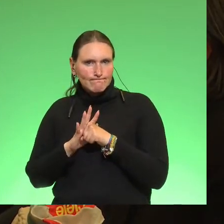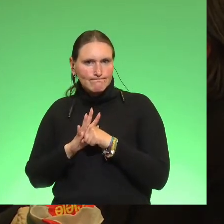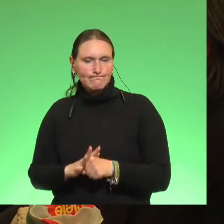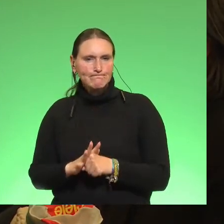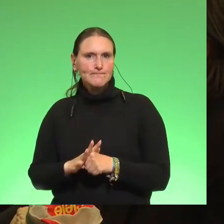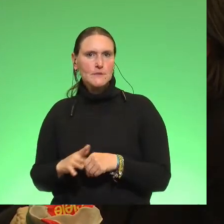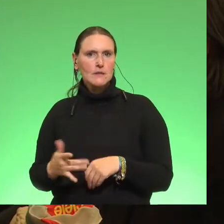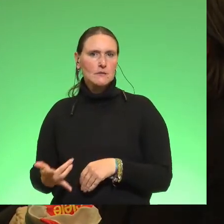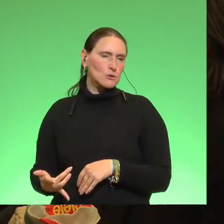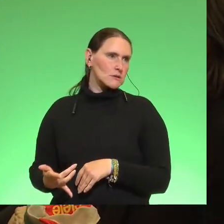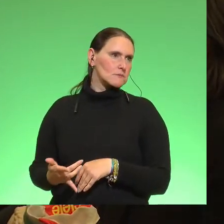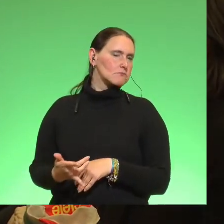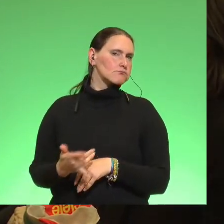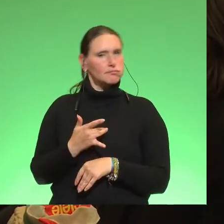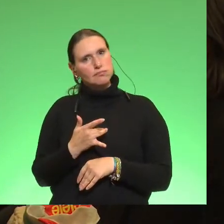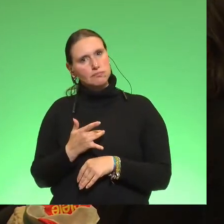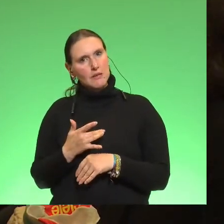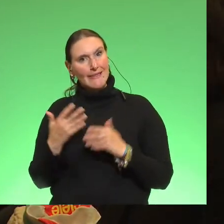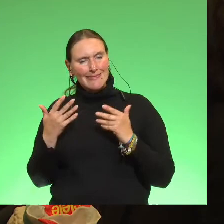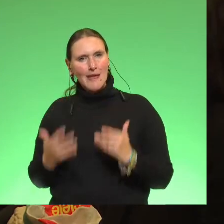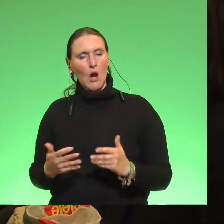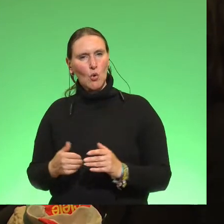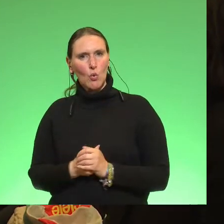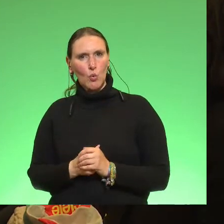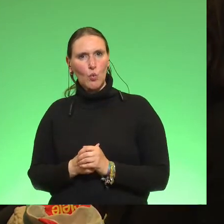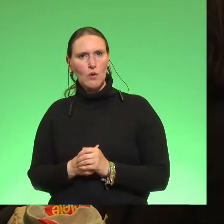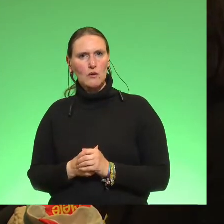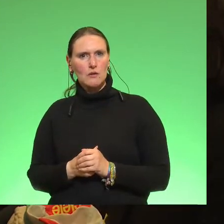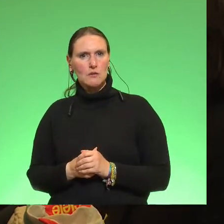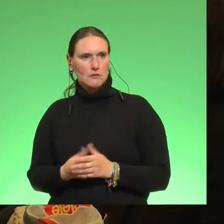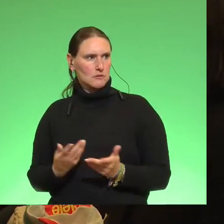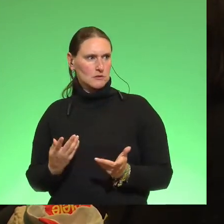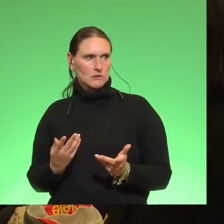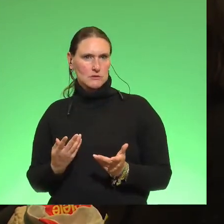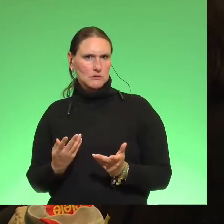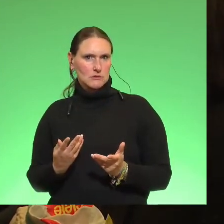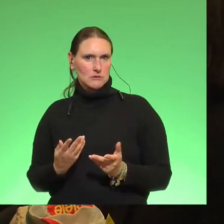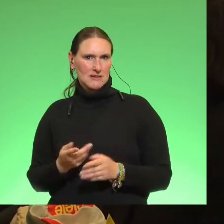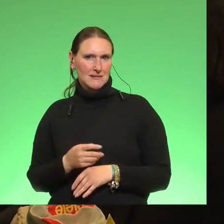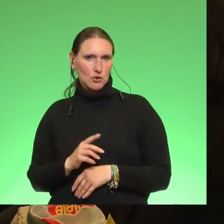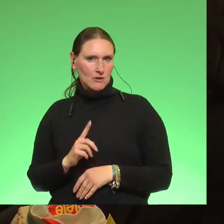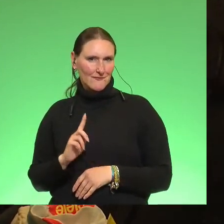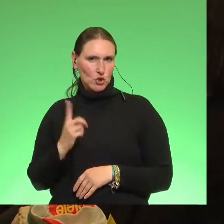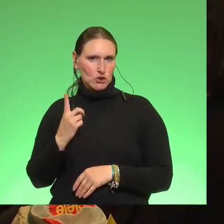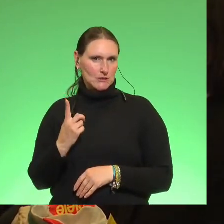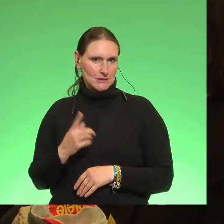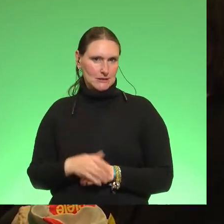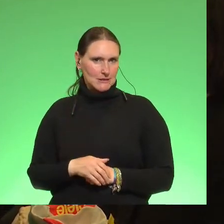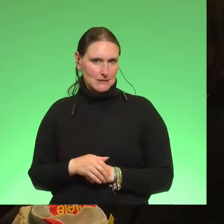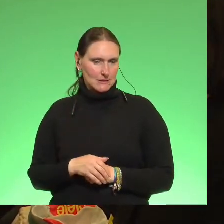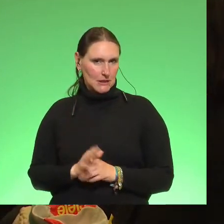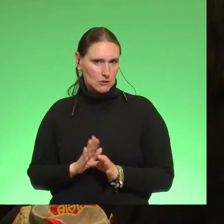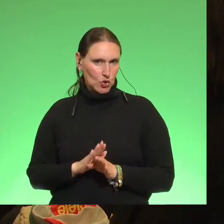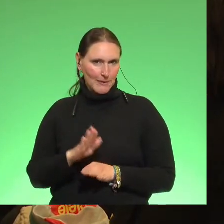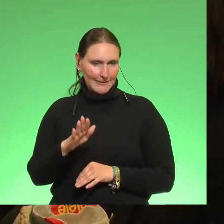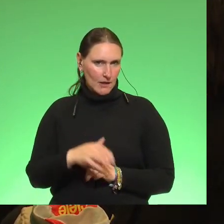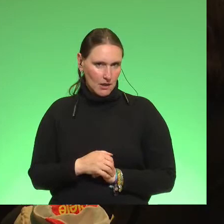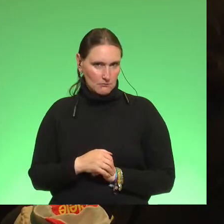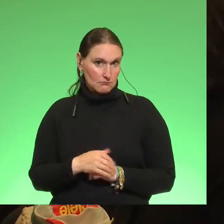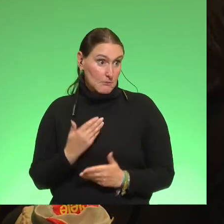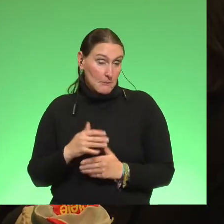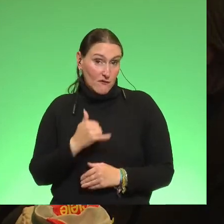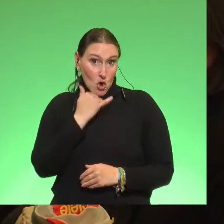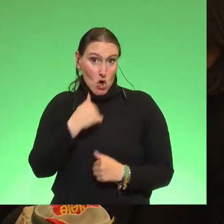heard, and that is maybe for first at the documenta. I might be wrong. There might be some there, but